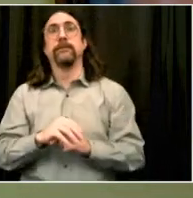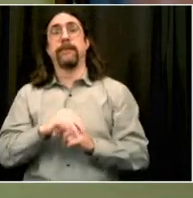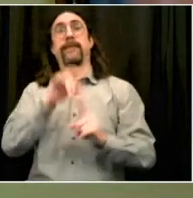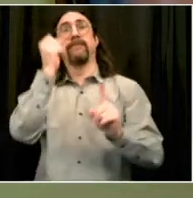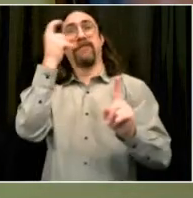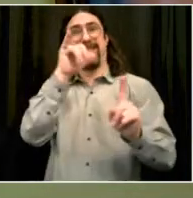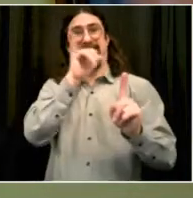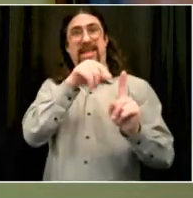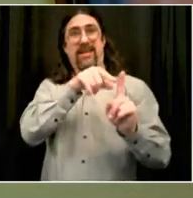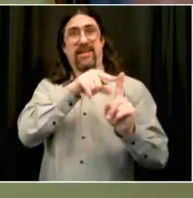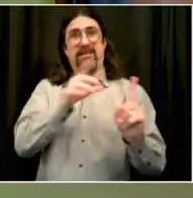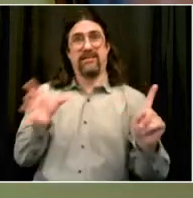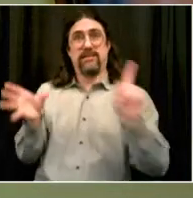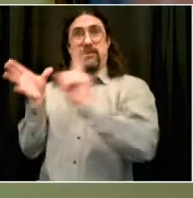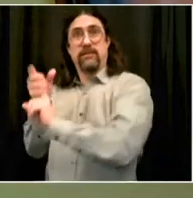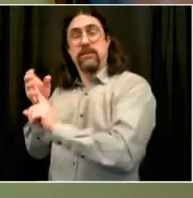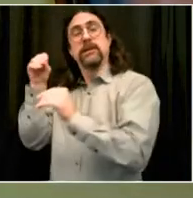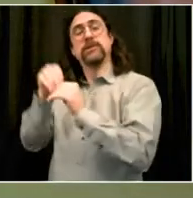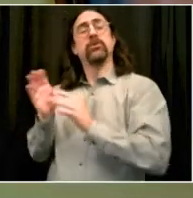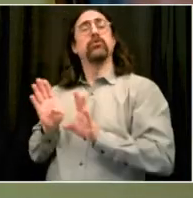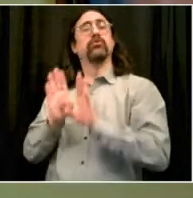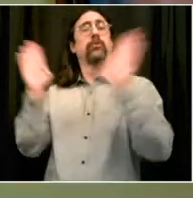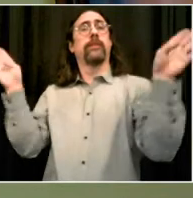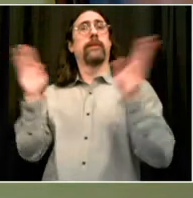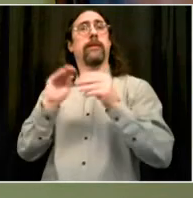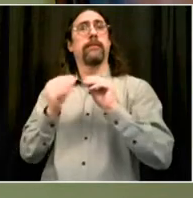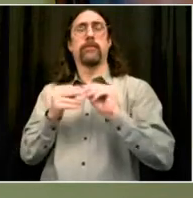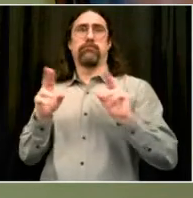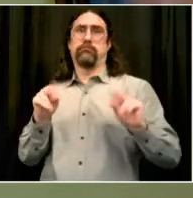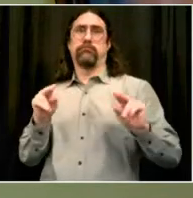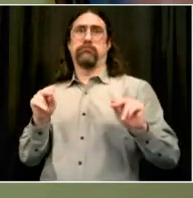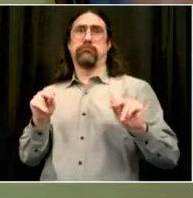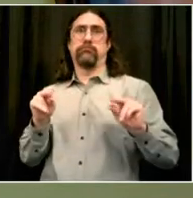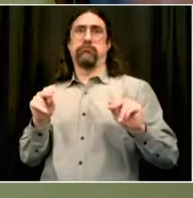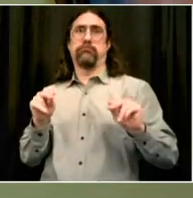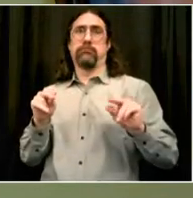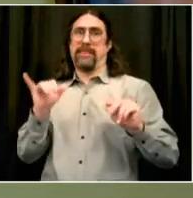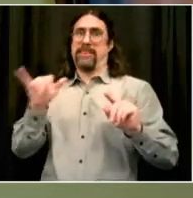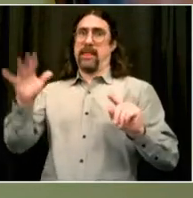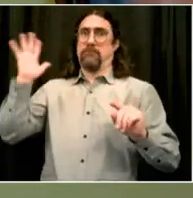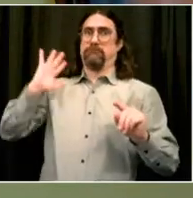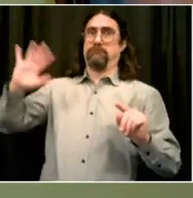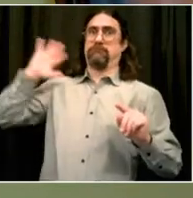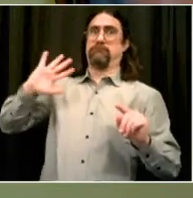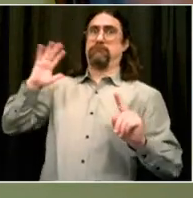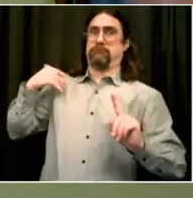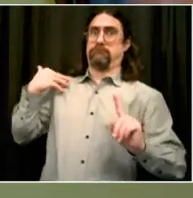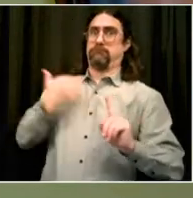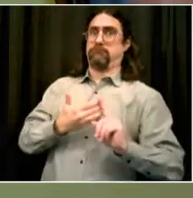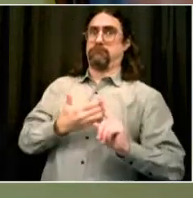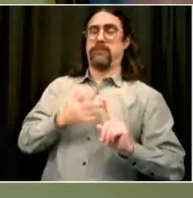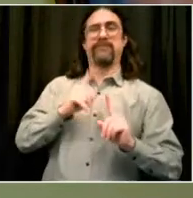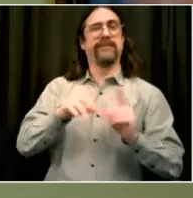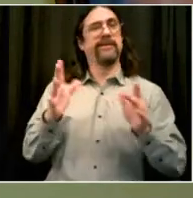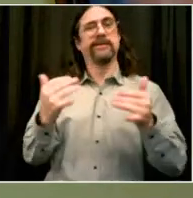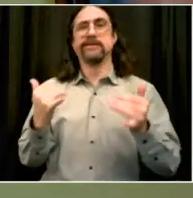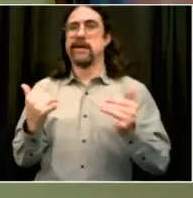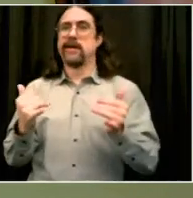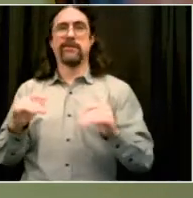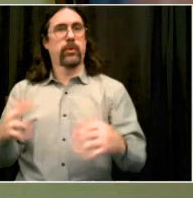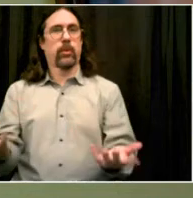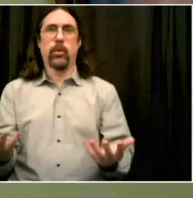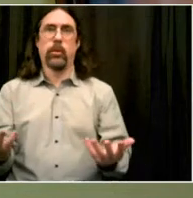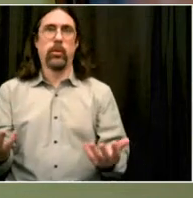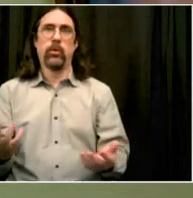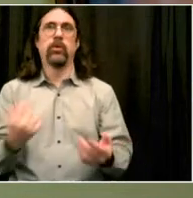It's actually a topic of a lot of discussion and debate among state and local health departments, among CDC, and then we've chosen the approach that CDC recommends, which